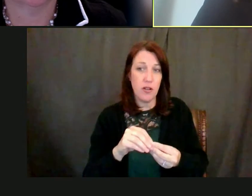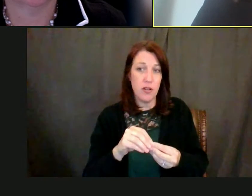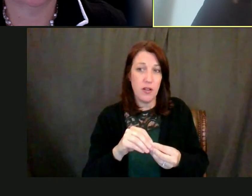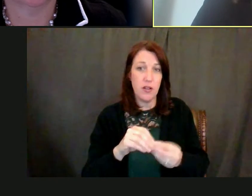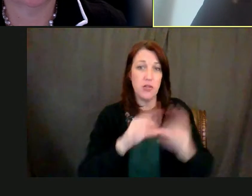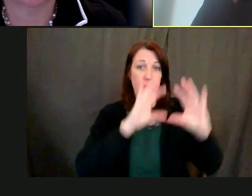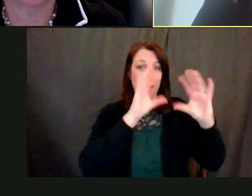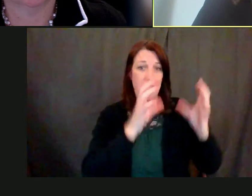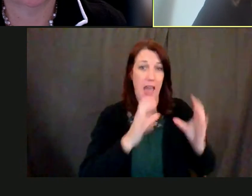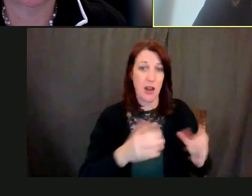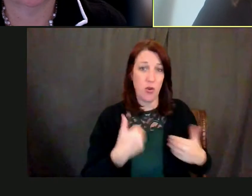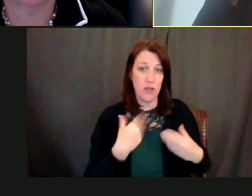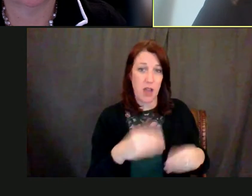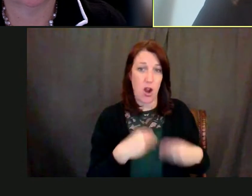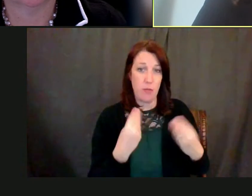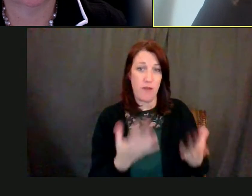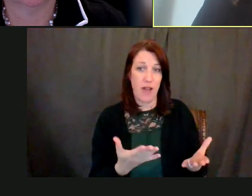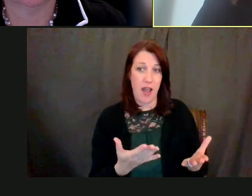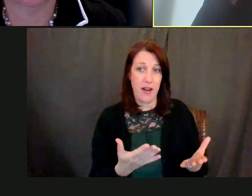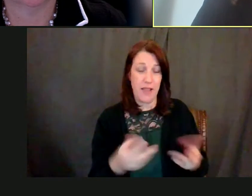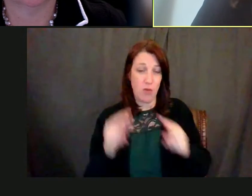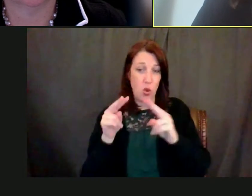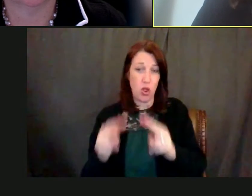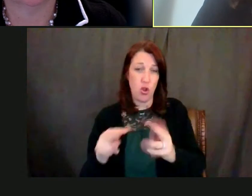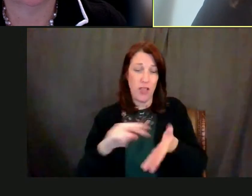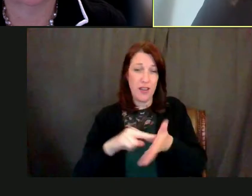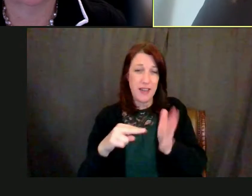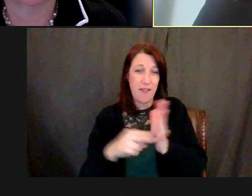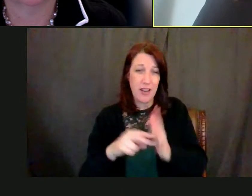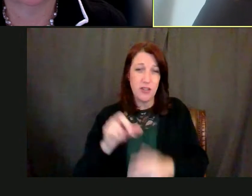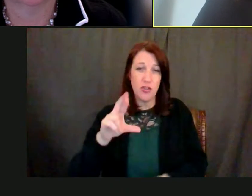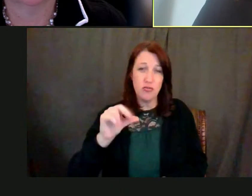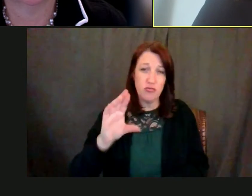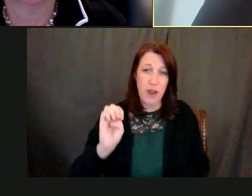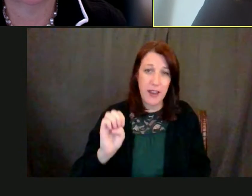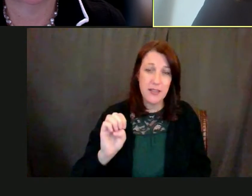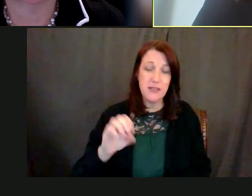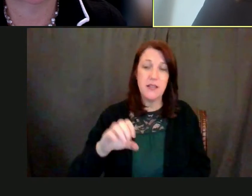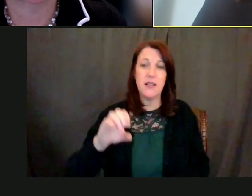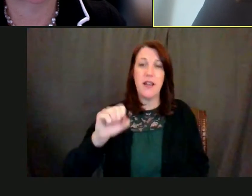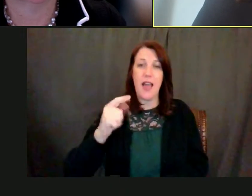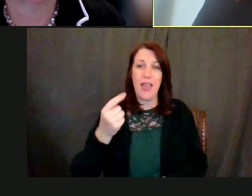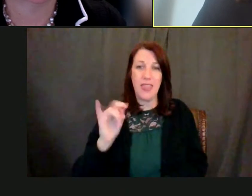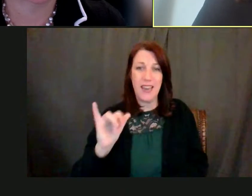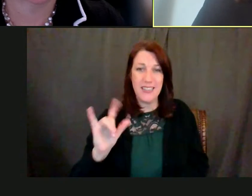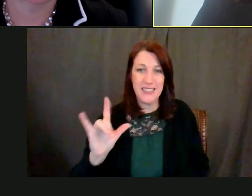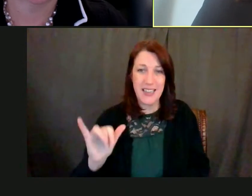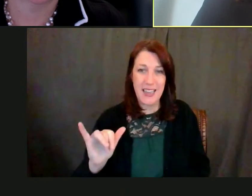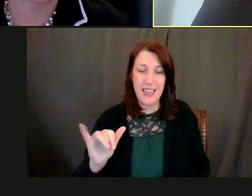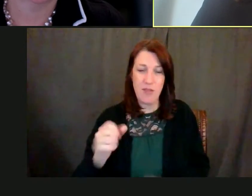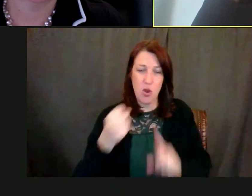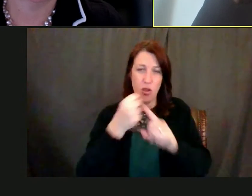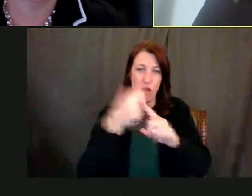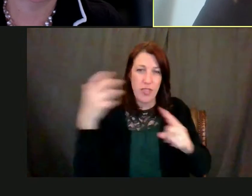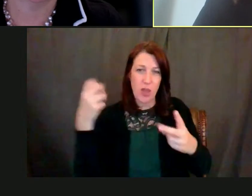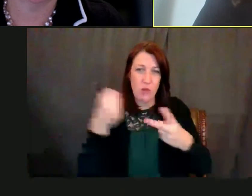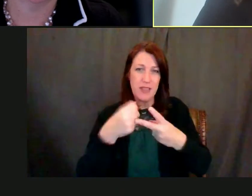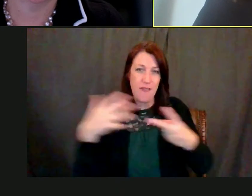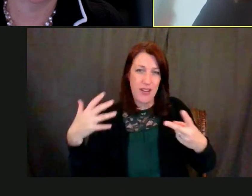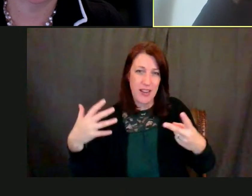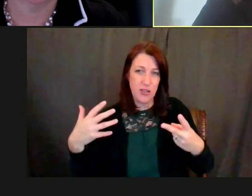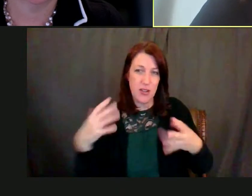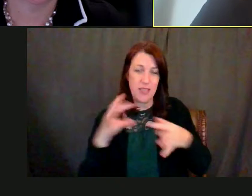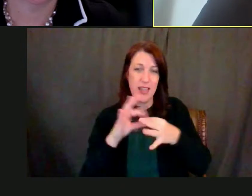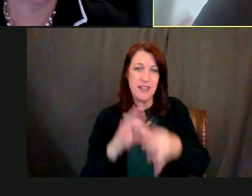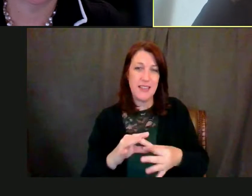are provided. If you look at the definitions of race and ethnicity, that can help. The definitions are often based on continent of